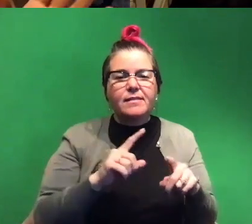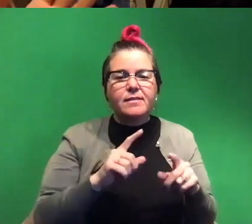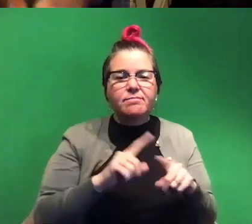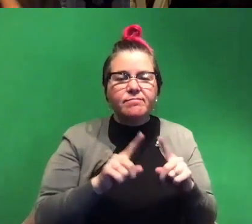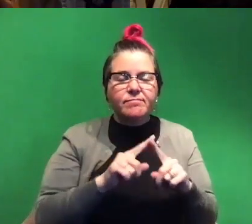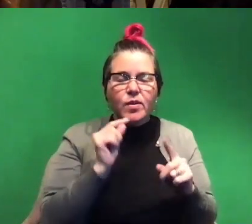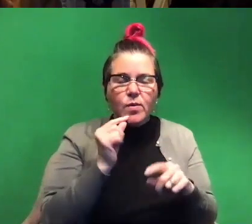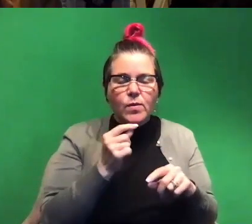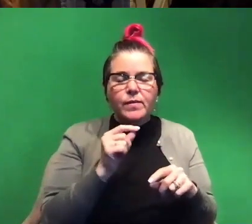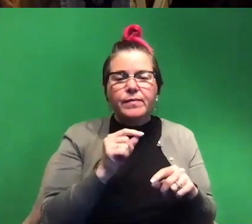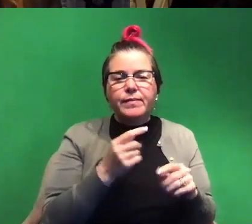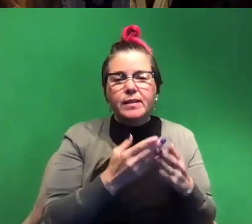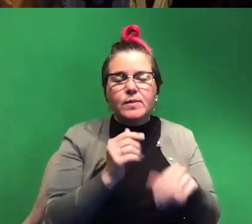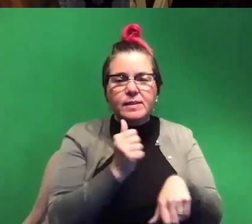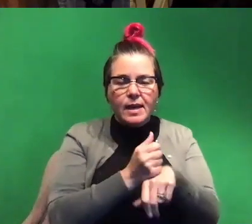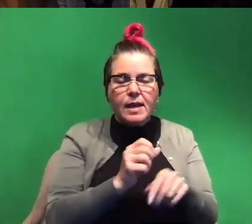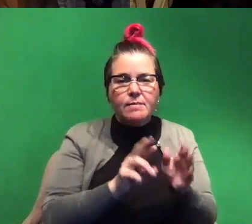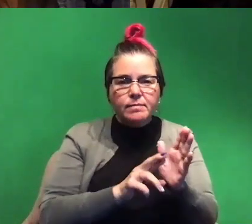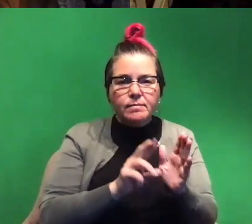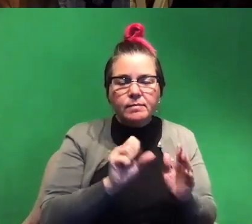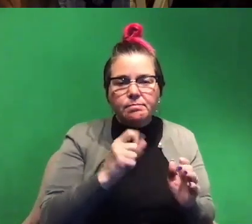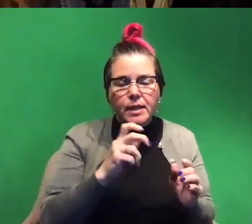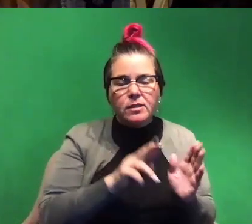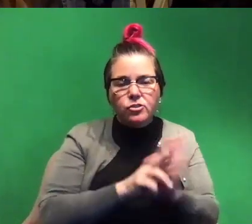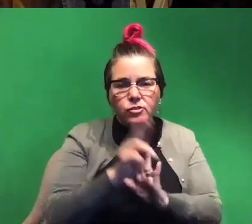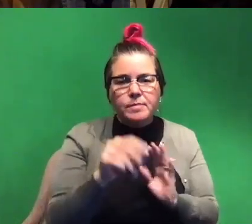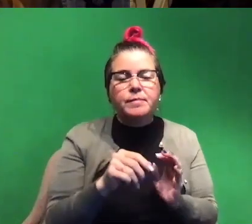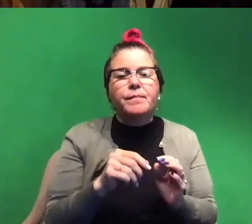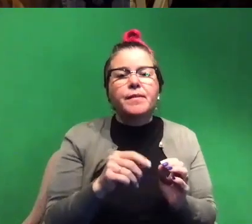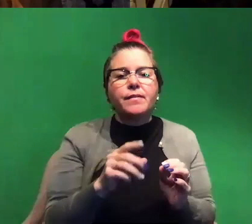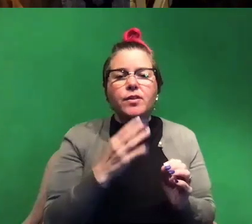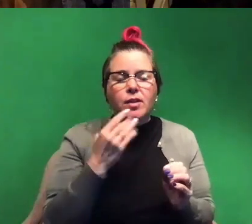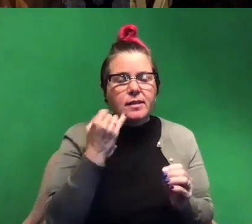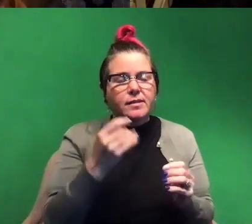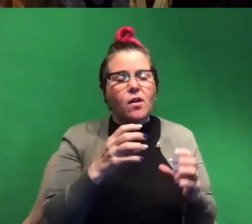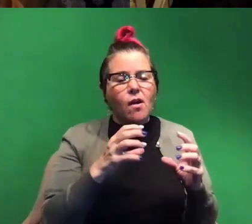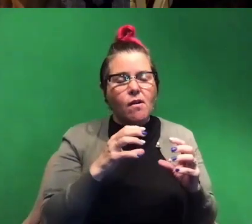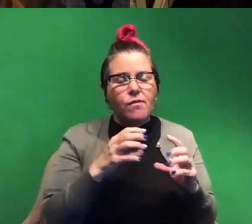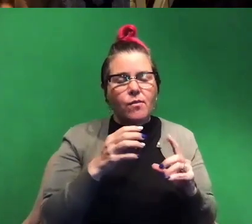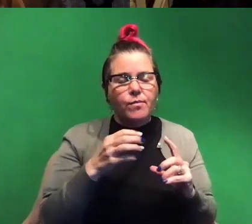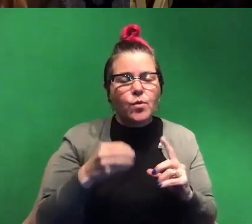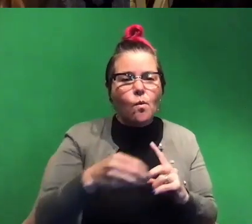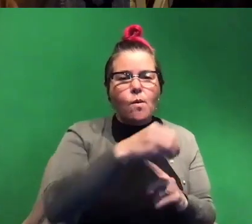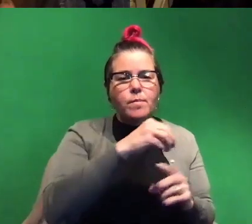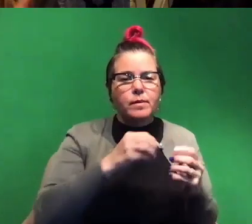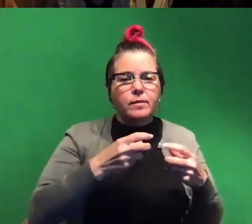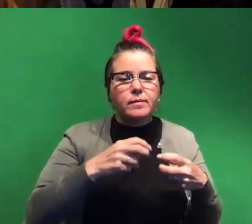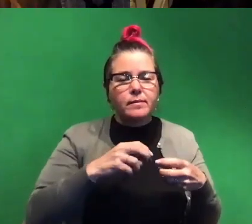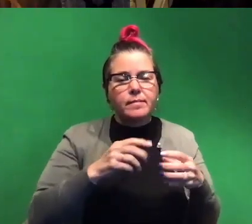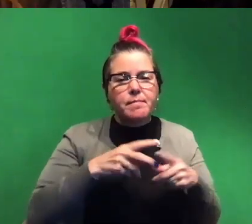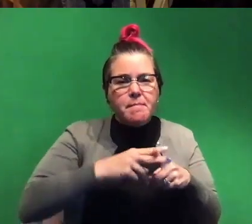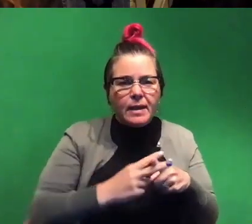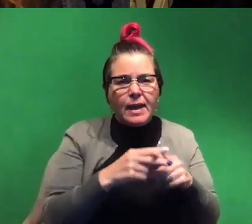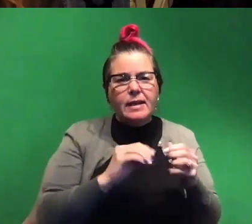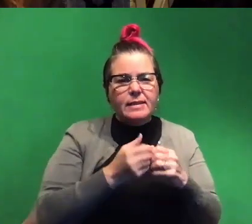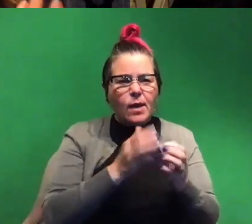up spaceships, and it gives you a really good sense of orbital mechanics and how to design those trajectories to other